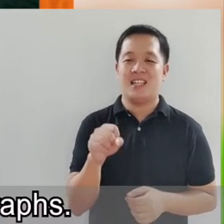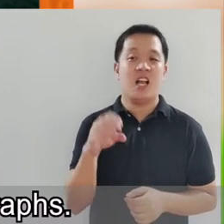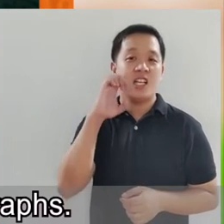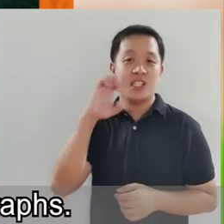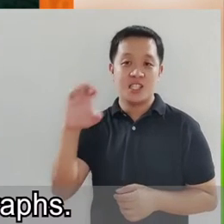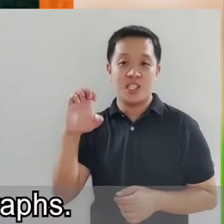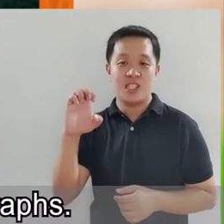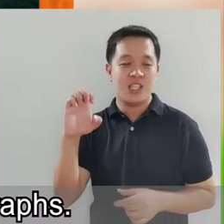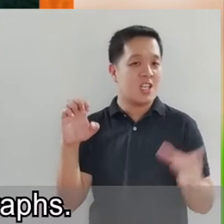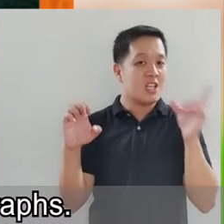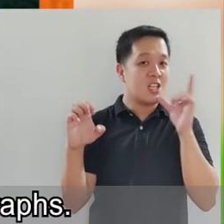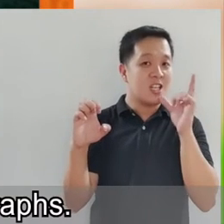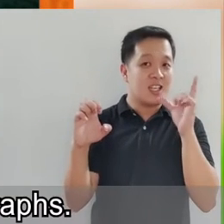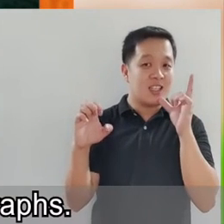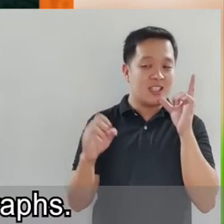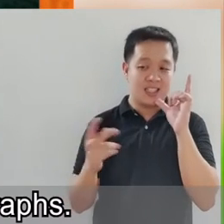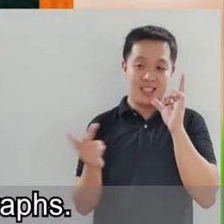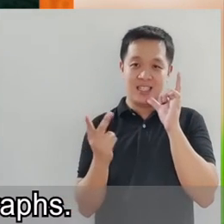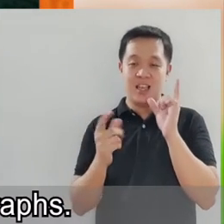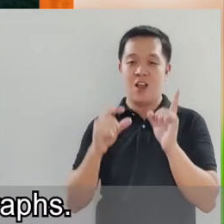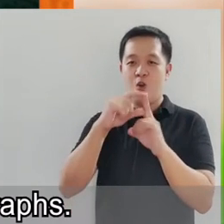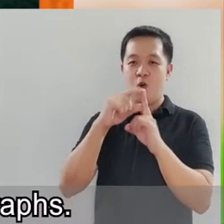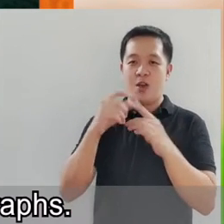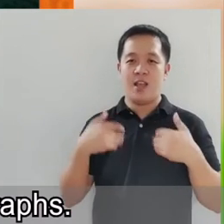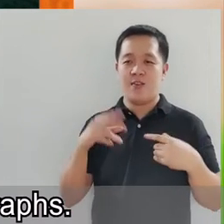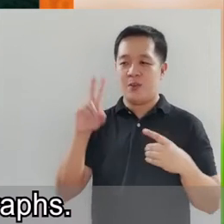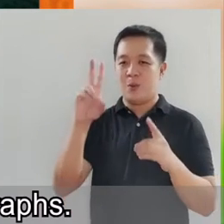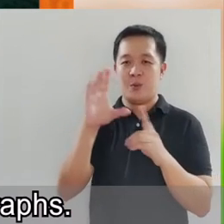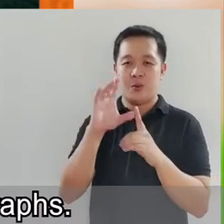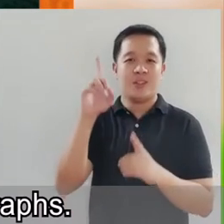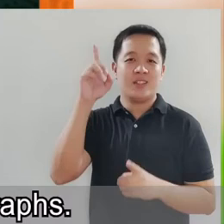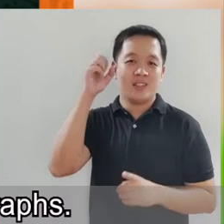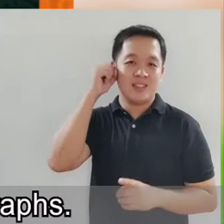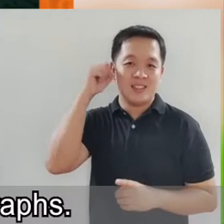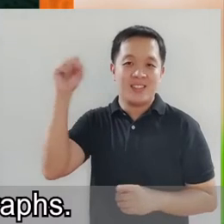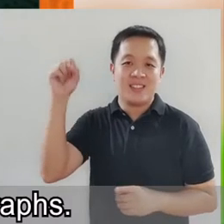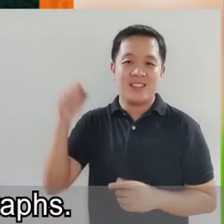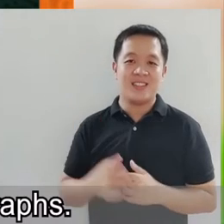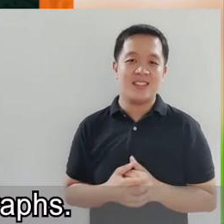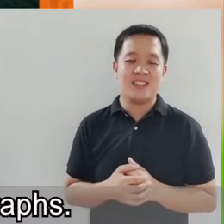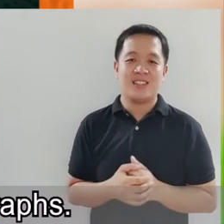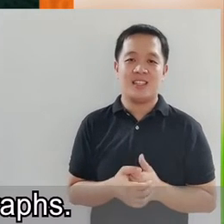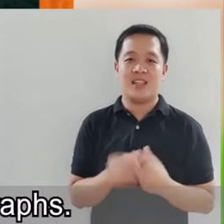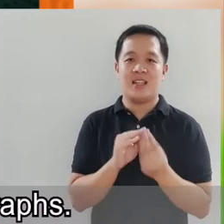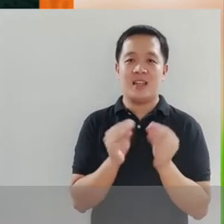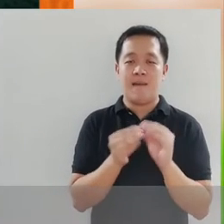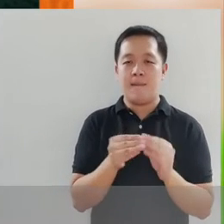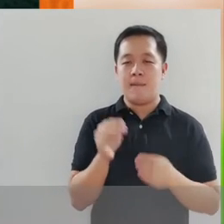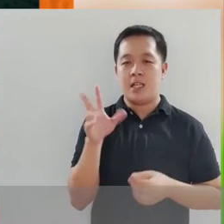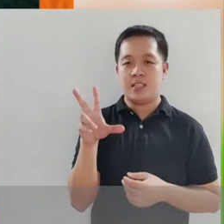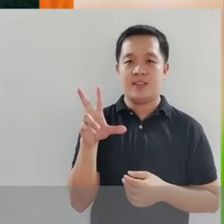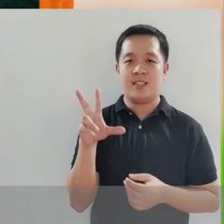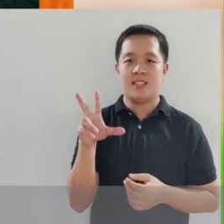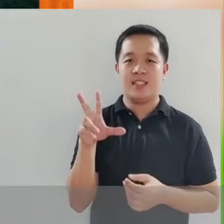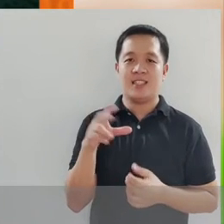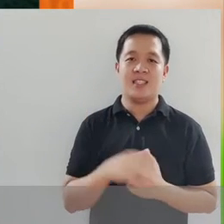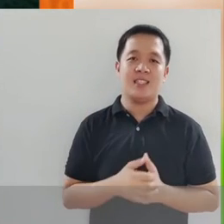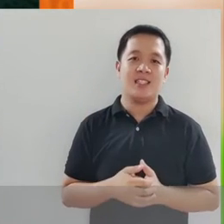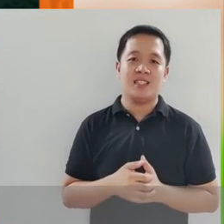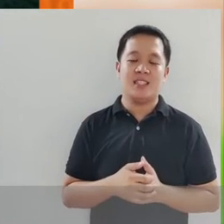Yes, she and lunch are the words with consonant digraphs. Number